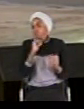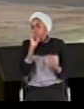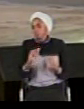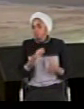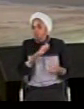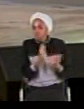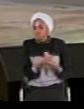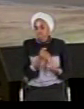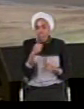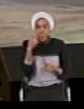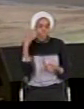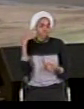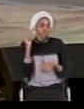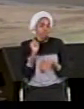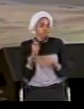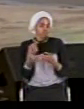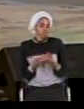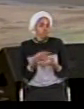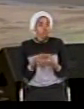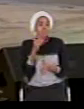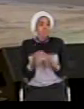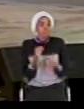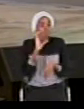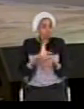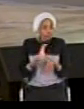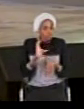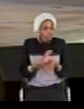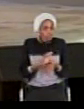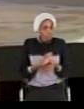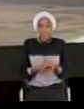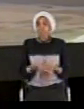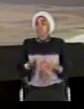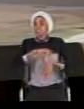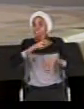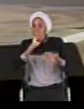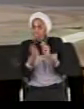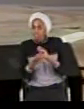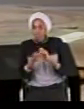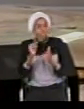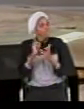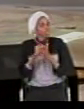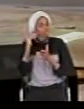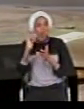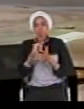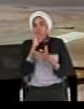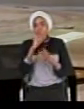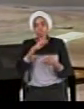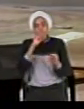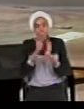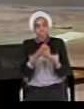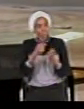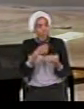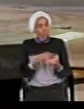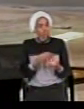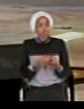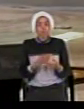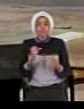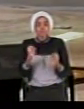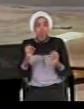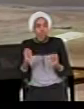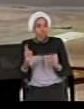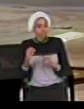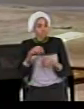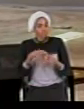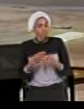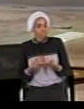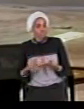If churches and denominations change, that will not change the gospel. And so the verses we're